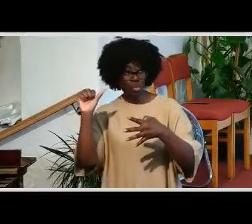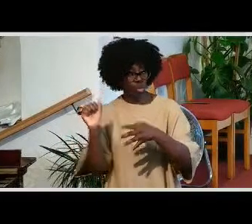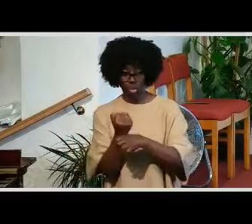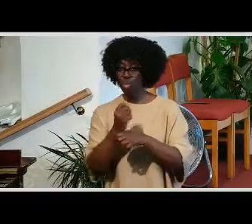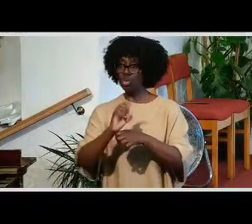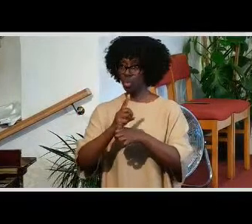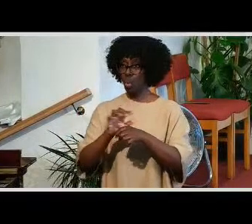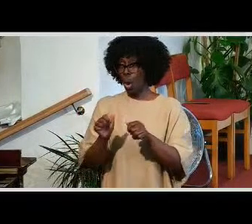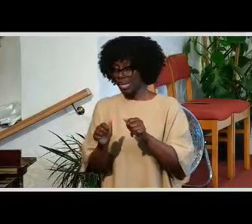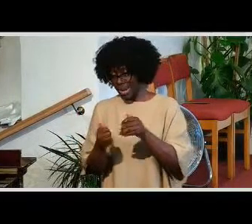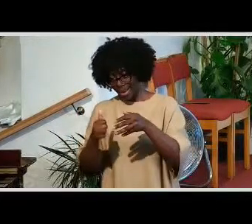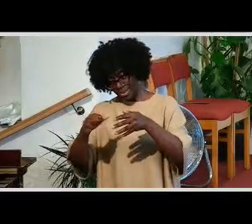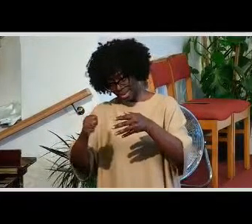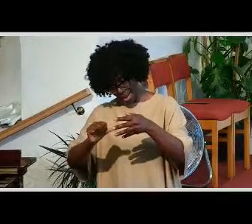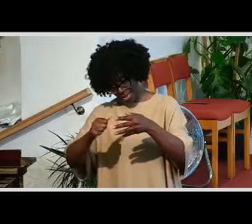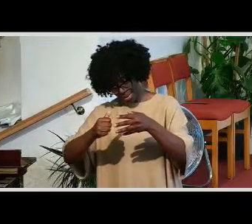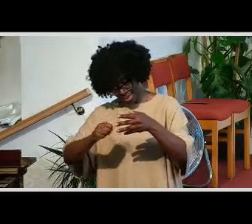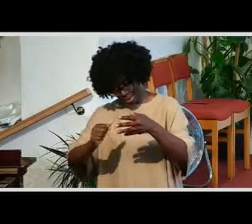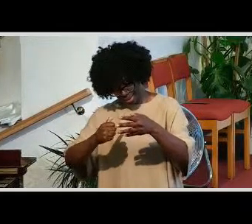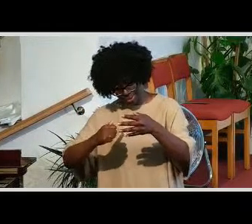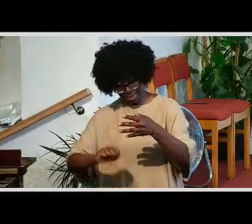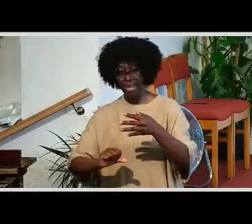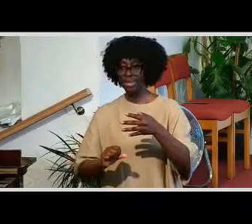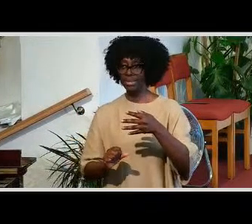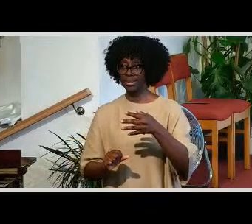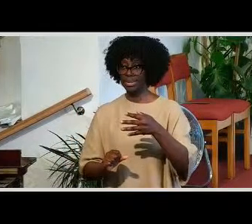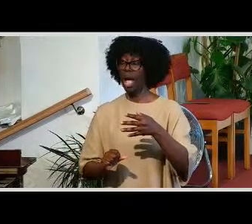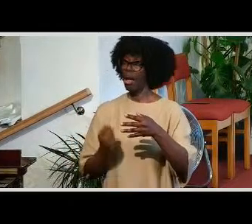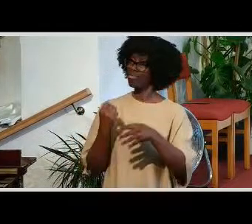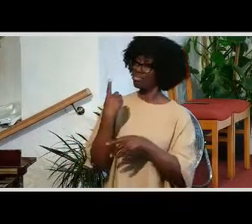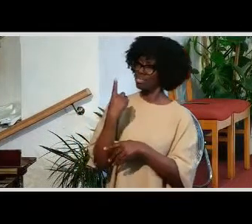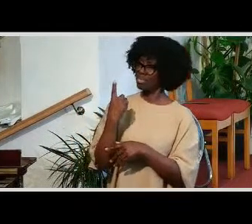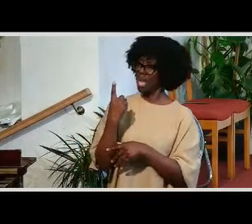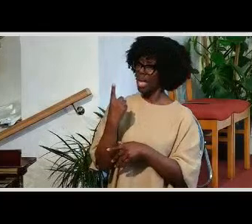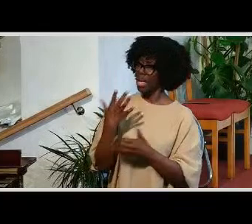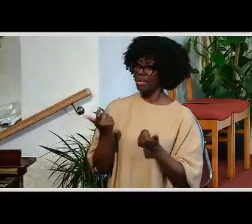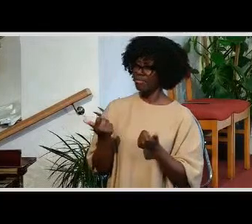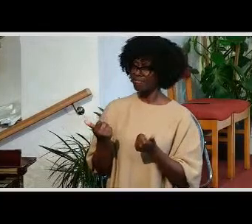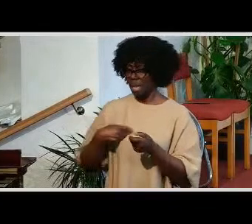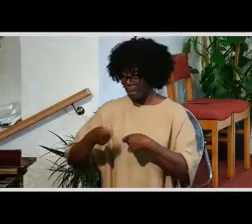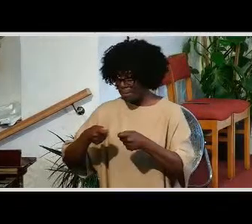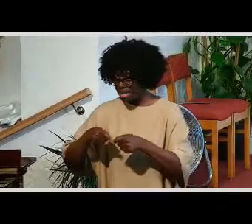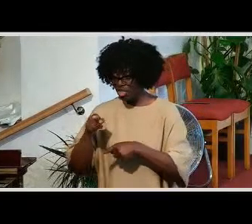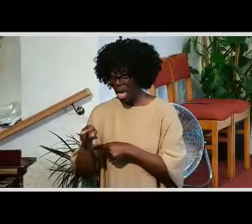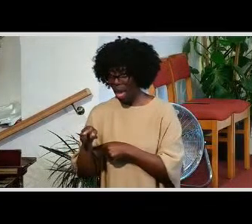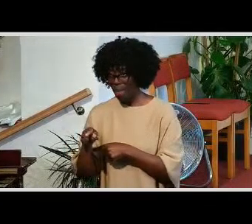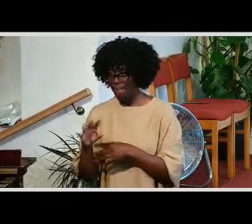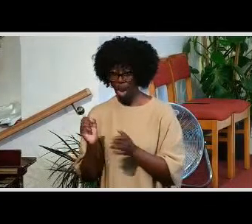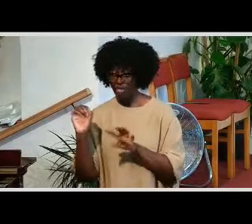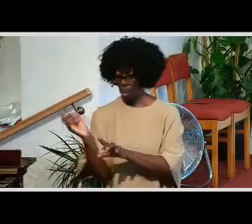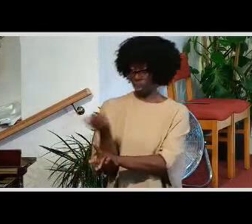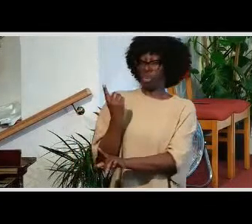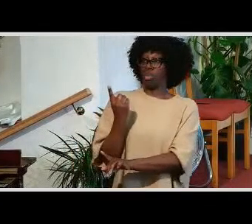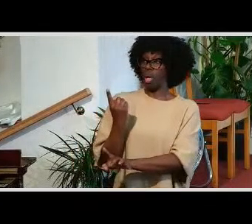is where we're going to go. They can deal with that. If you then spring some sort of surprise or deviate from that, it can